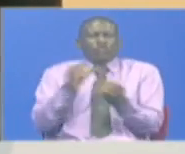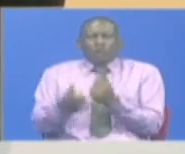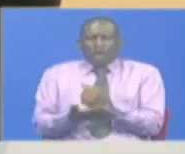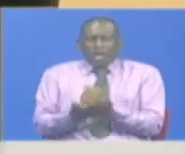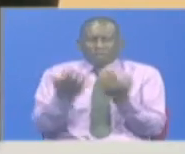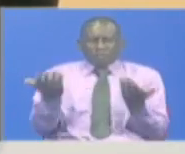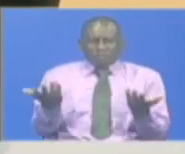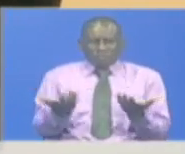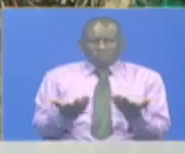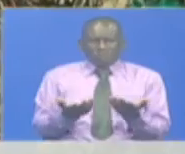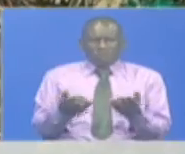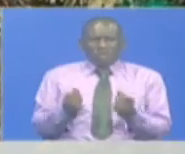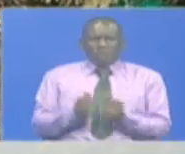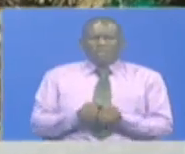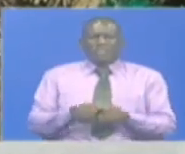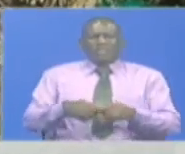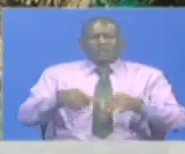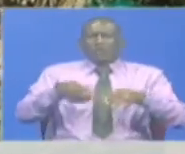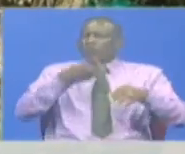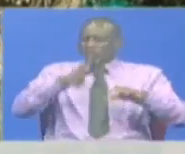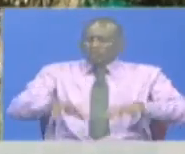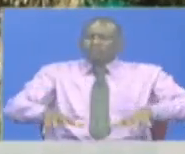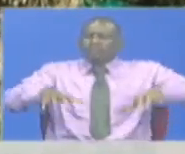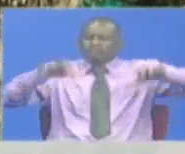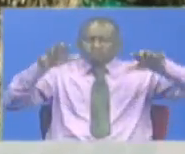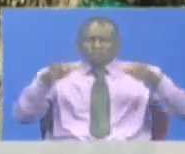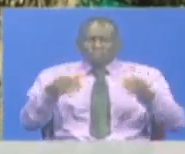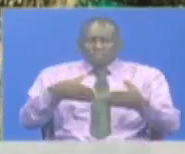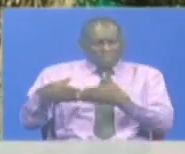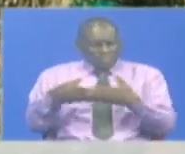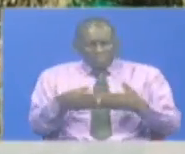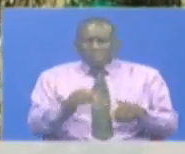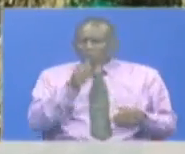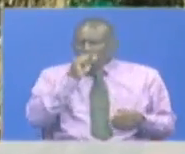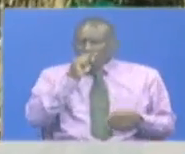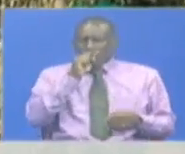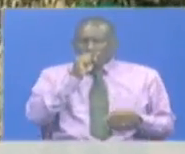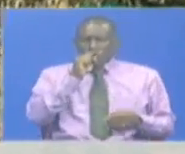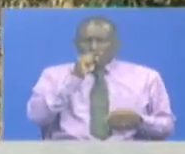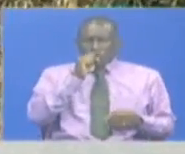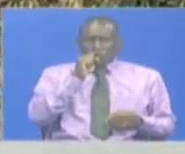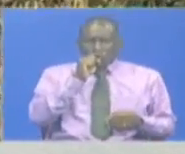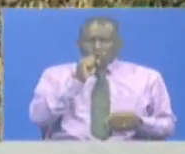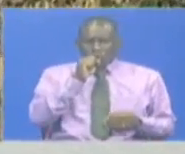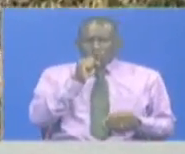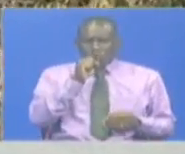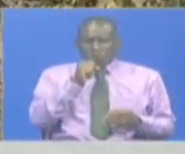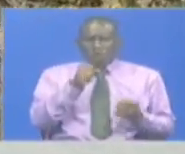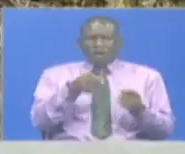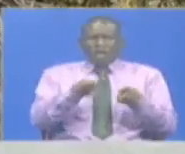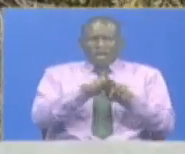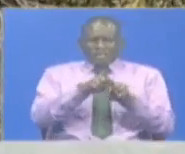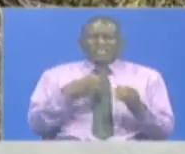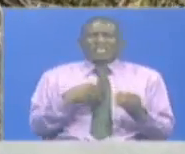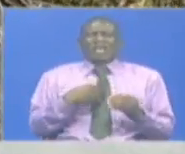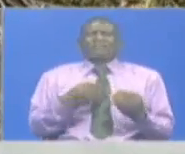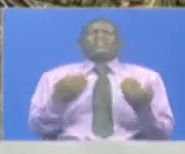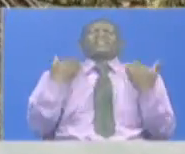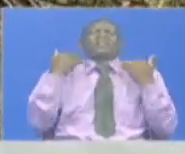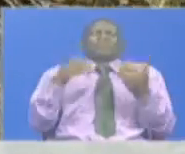by nature's blow. The baby has been coughing as she endures endless nights in the cold.